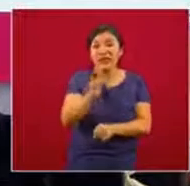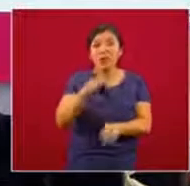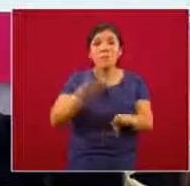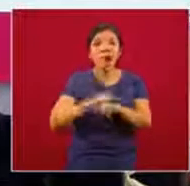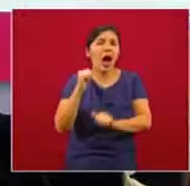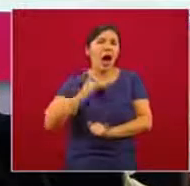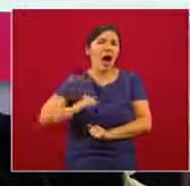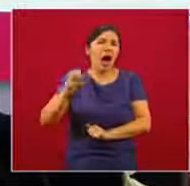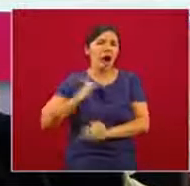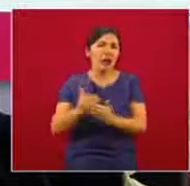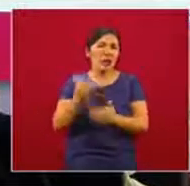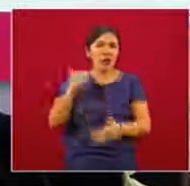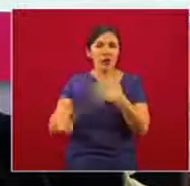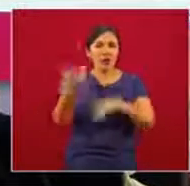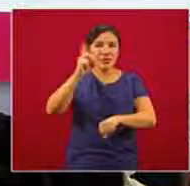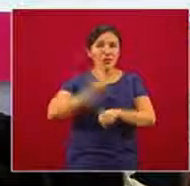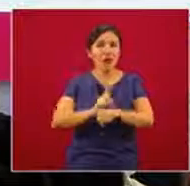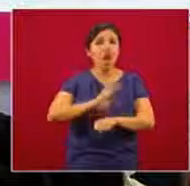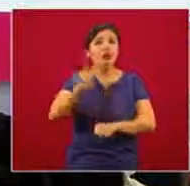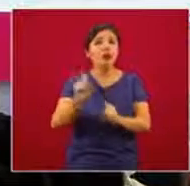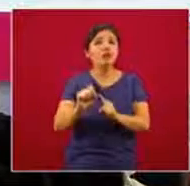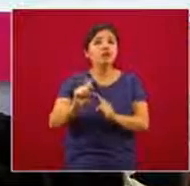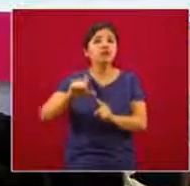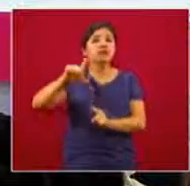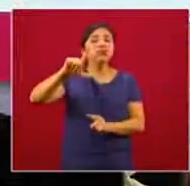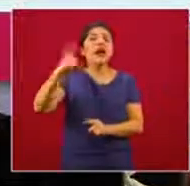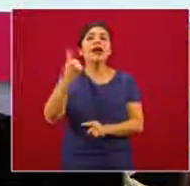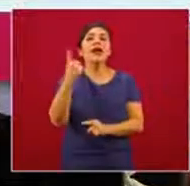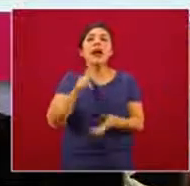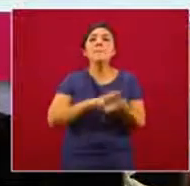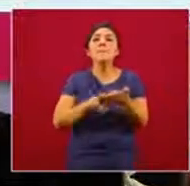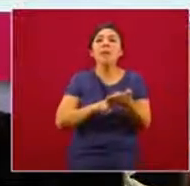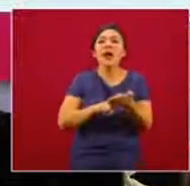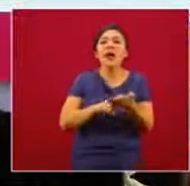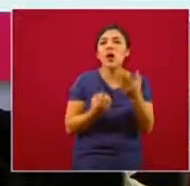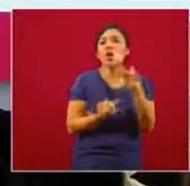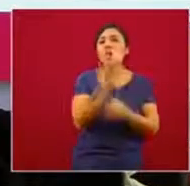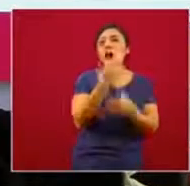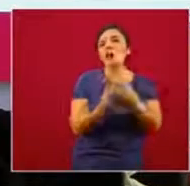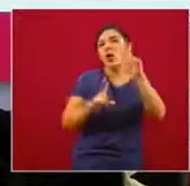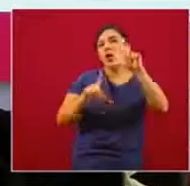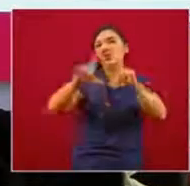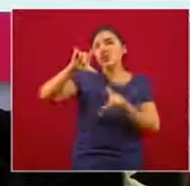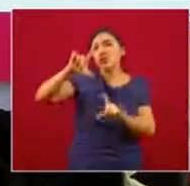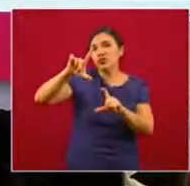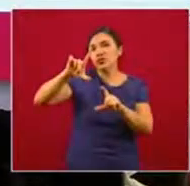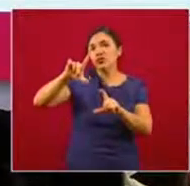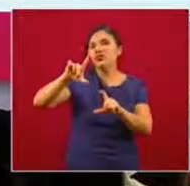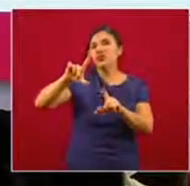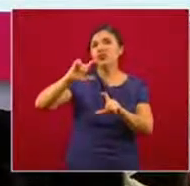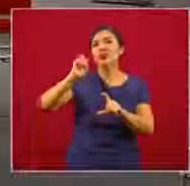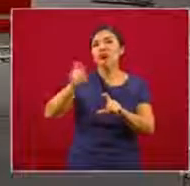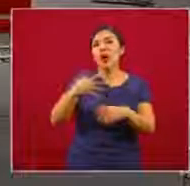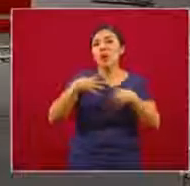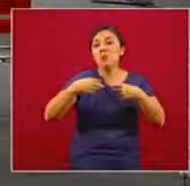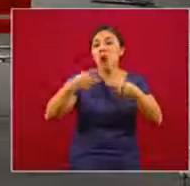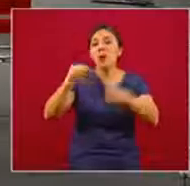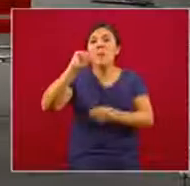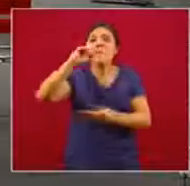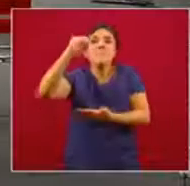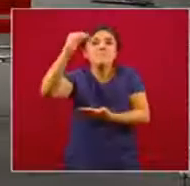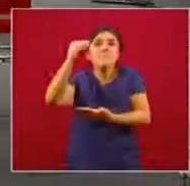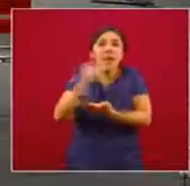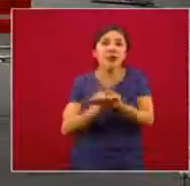the gray column representing more, older cases, are now being